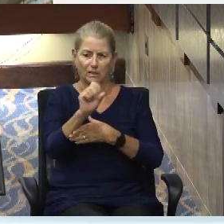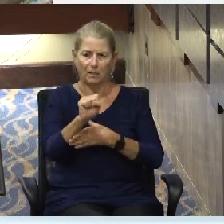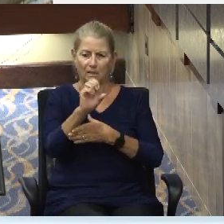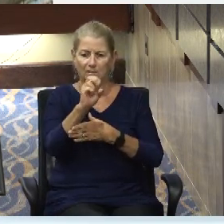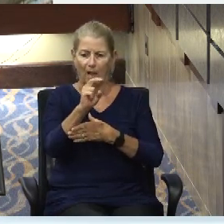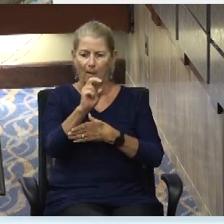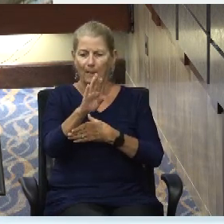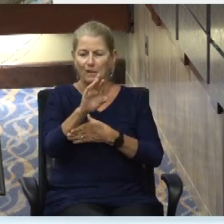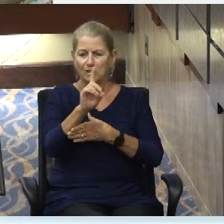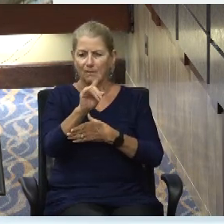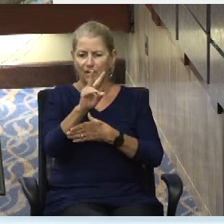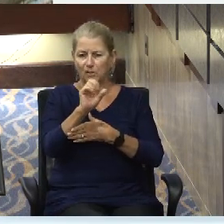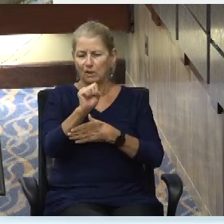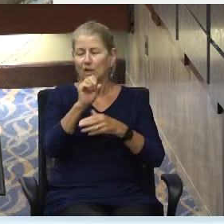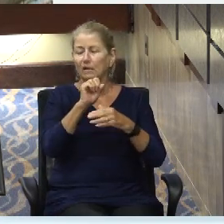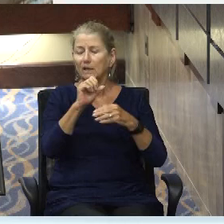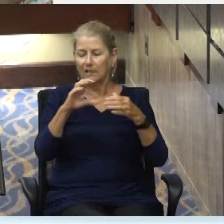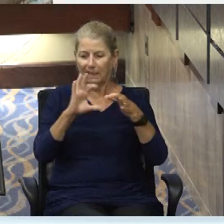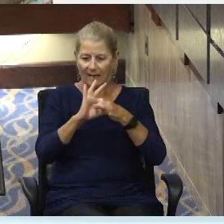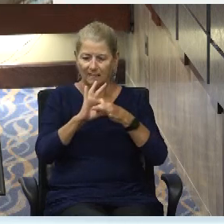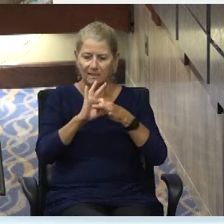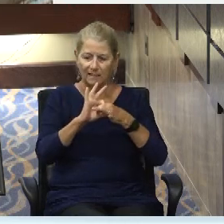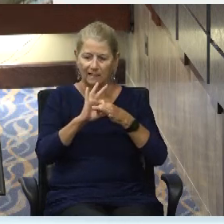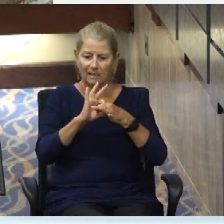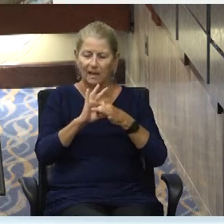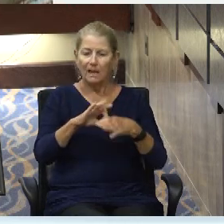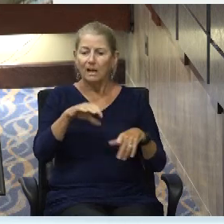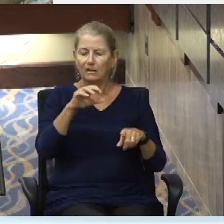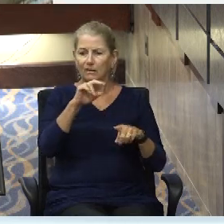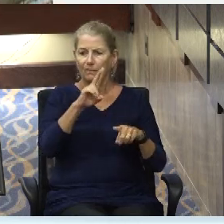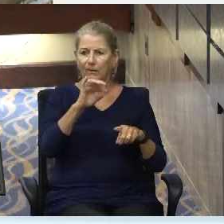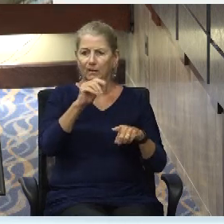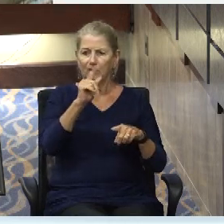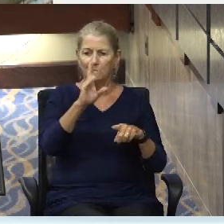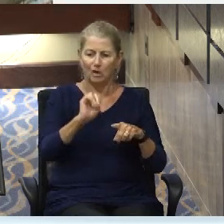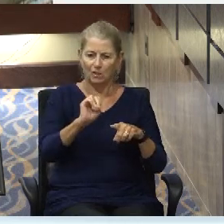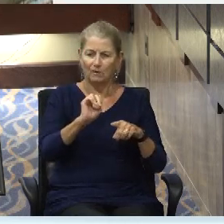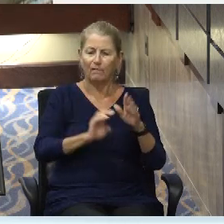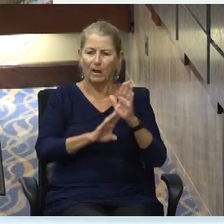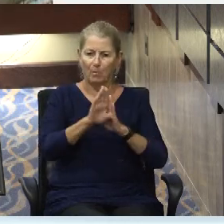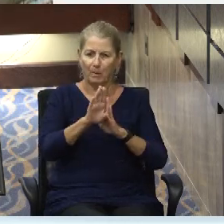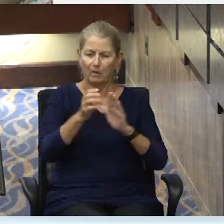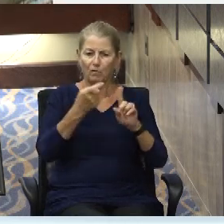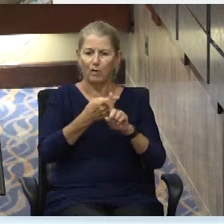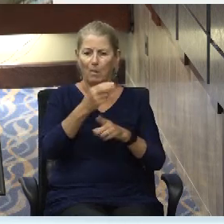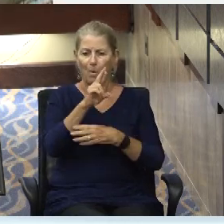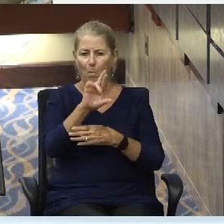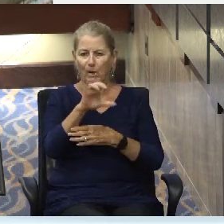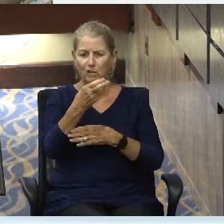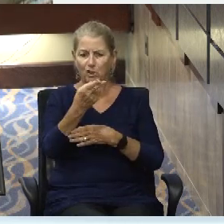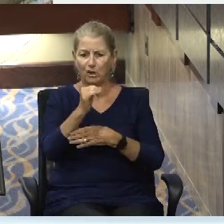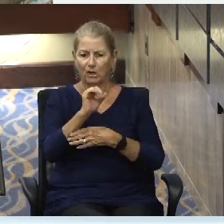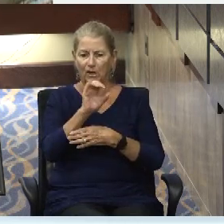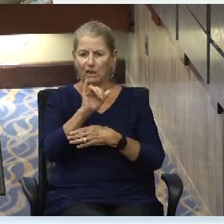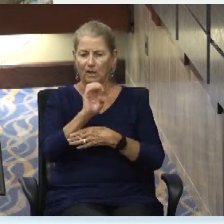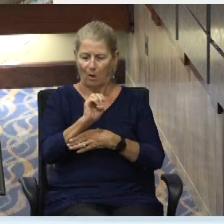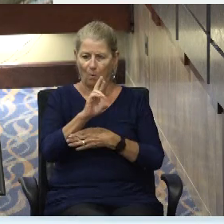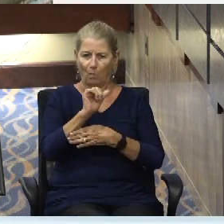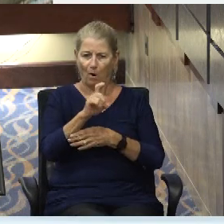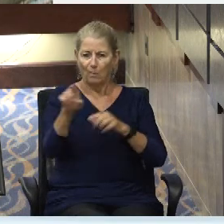that is connecting the Callan Village development off Ritchie Road back to Chapel